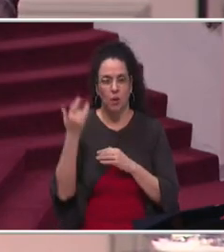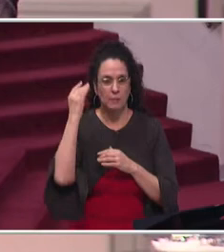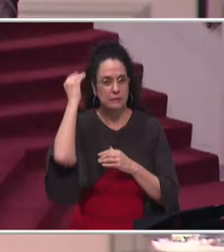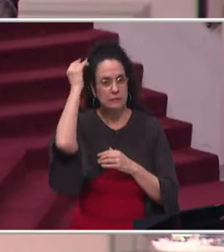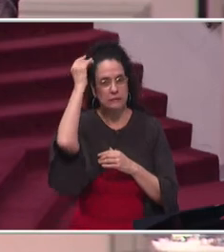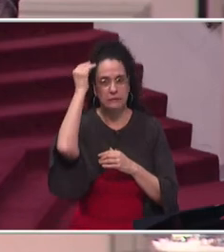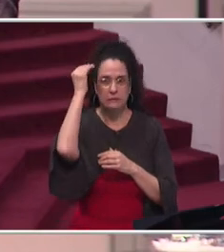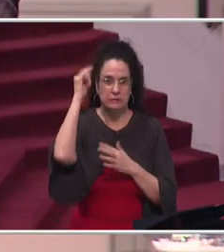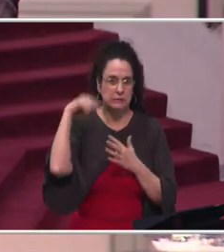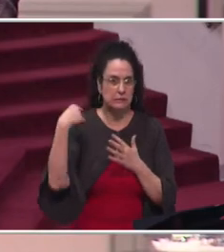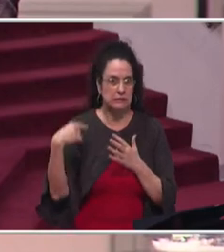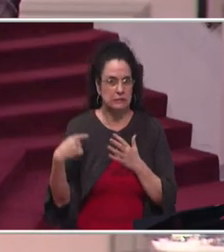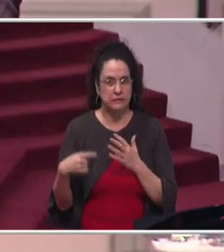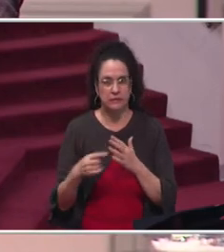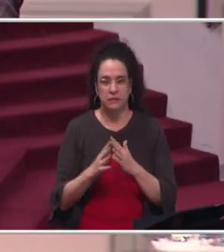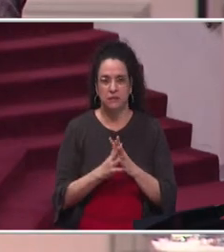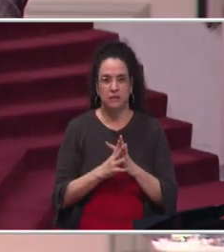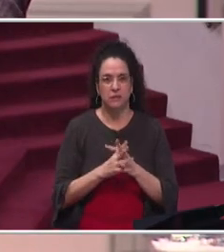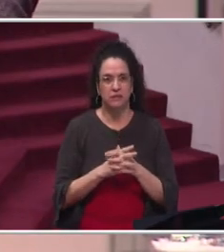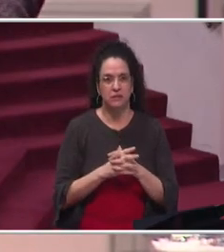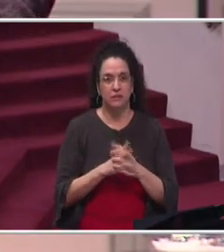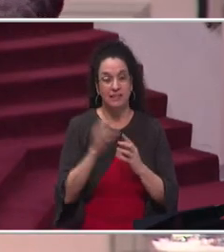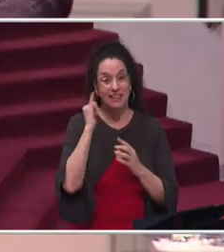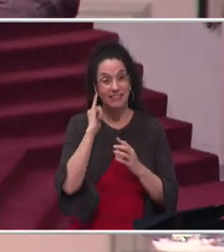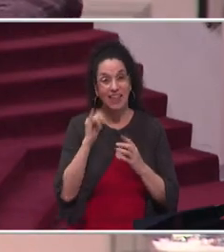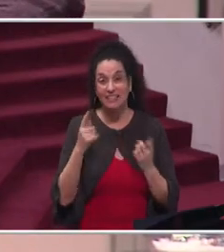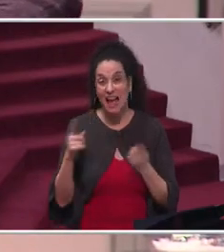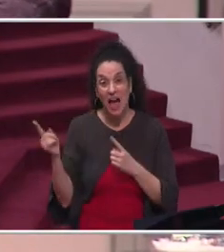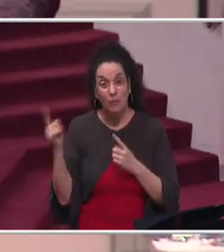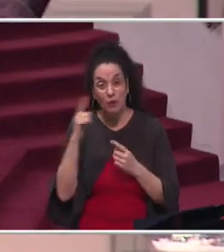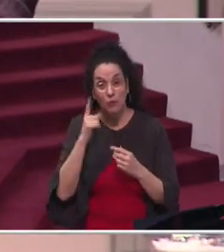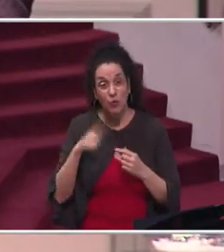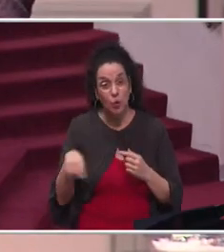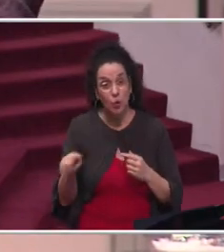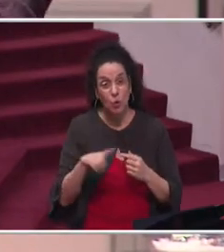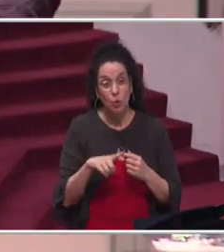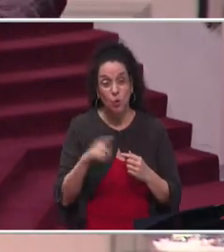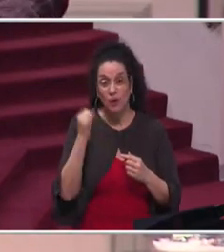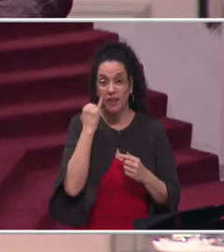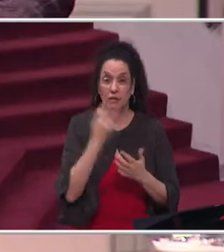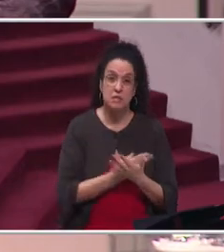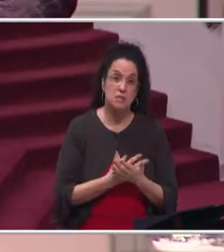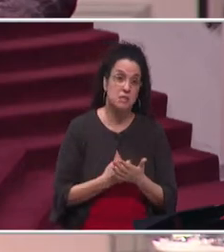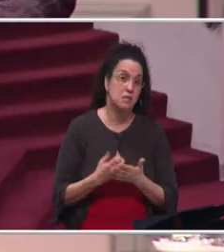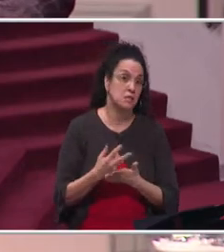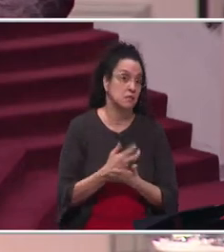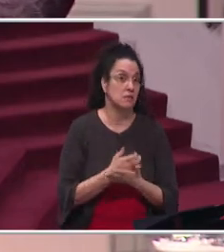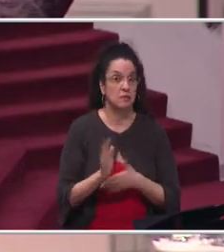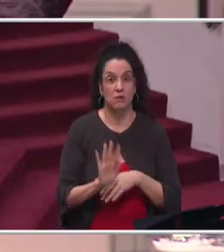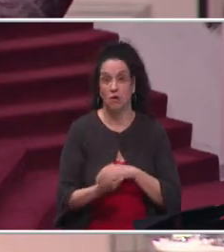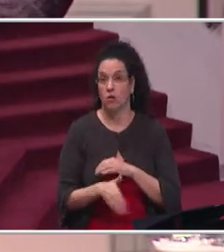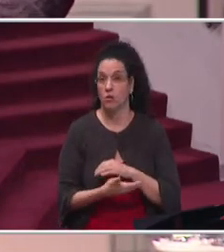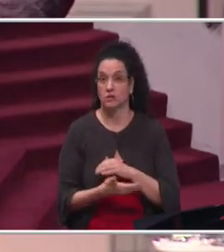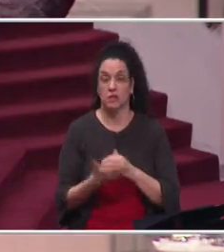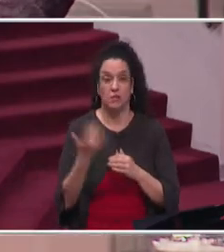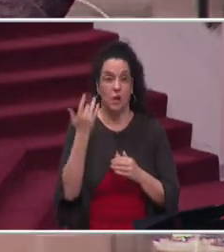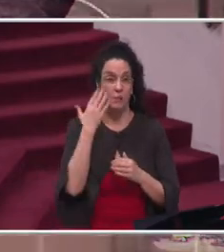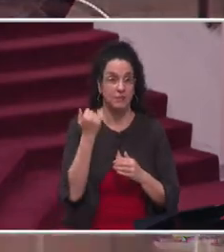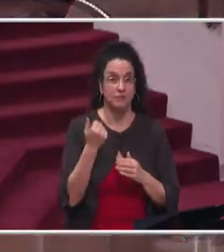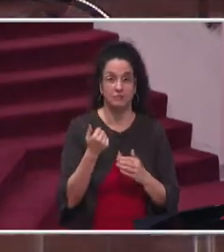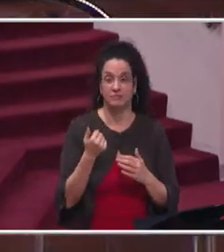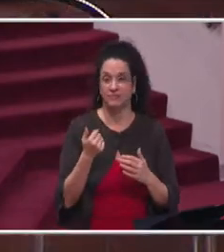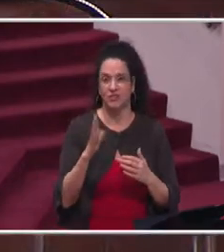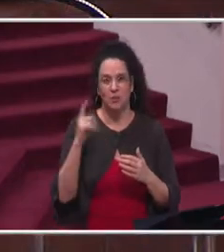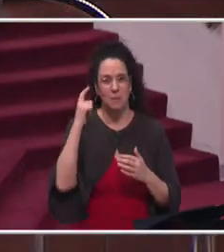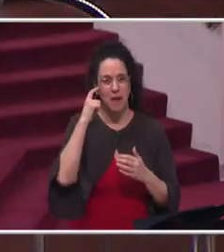head. You know, and if that is happening to someone, if you're tossing and turning all night because